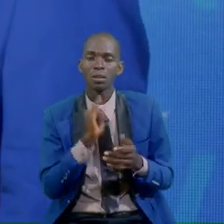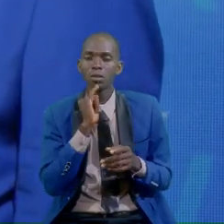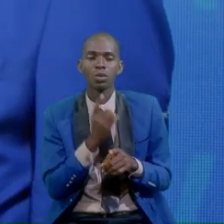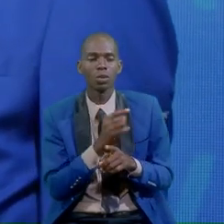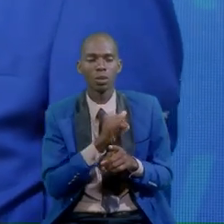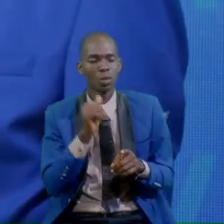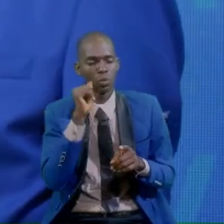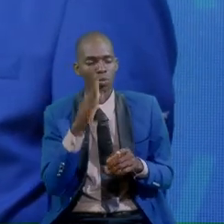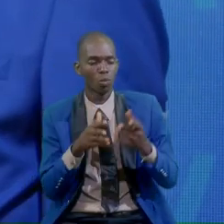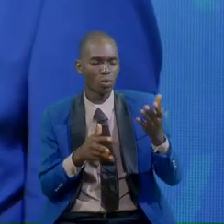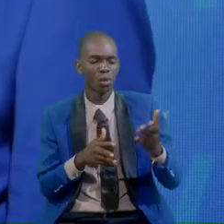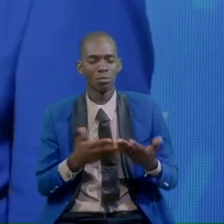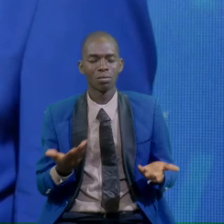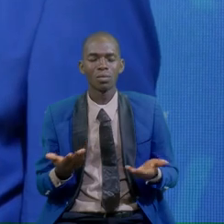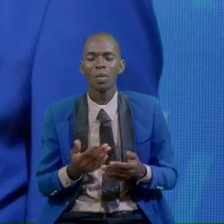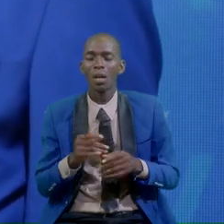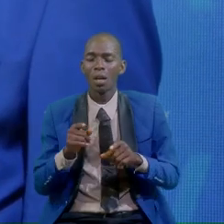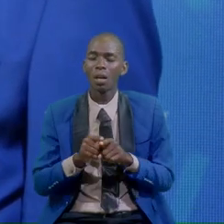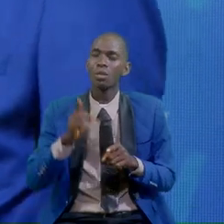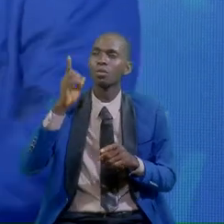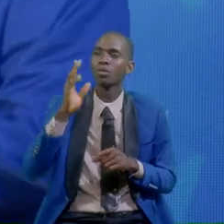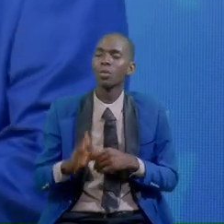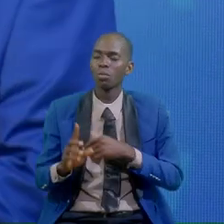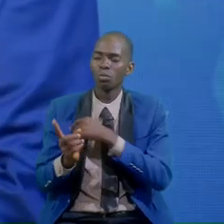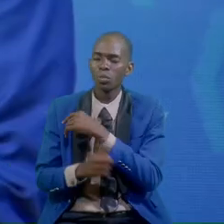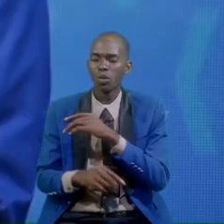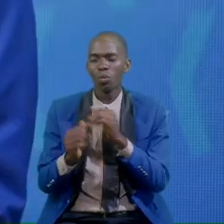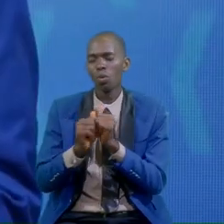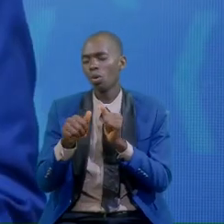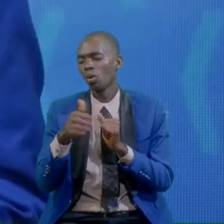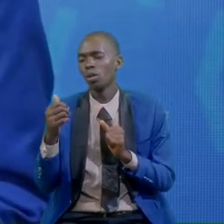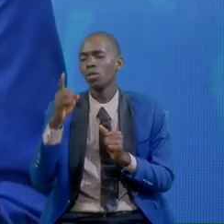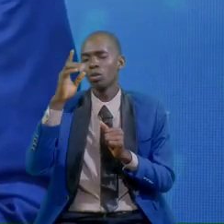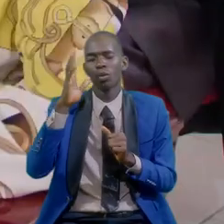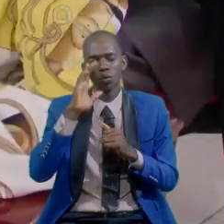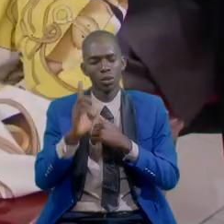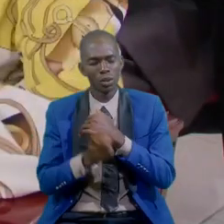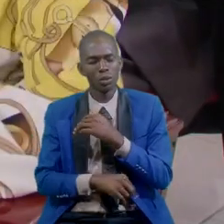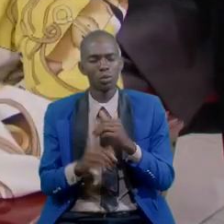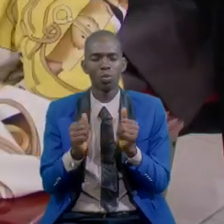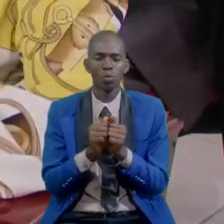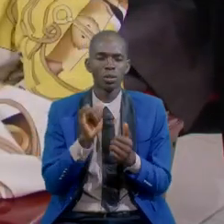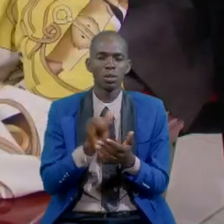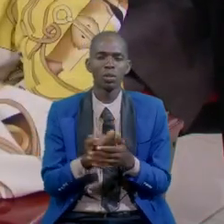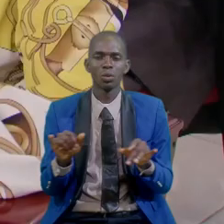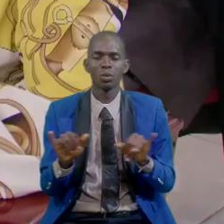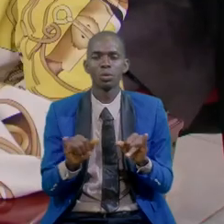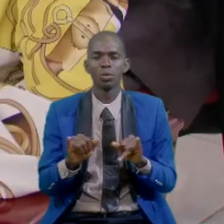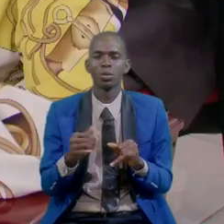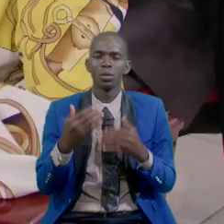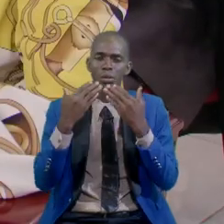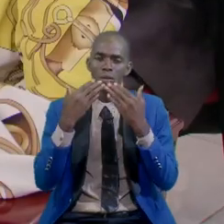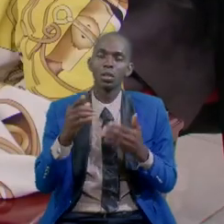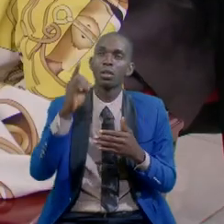with those people, he will deal with her. Thank God for courageous wives.